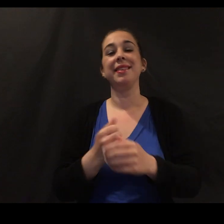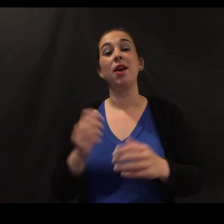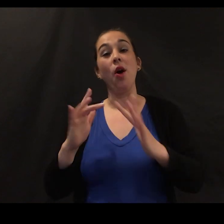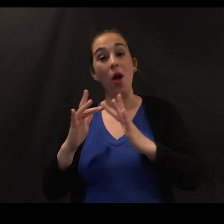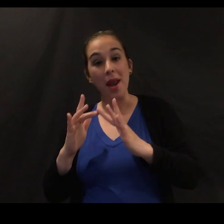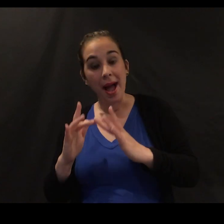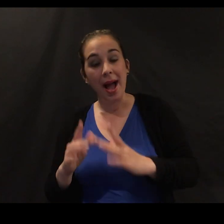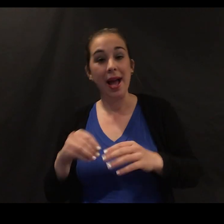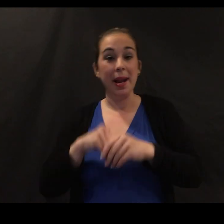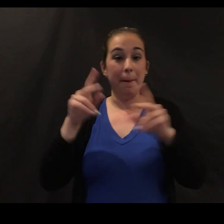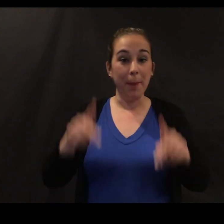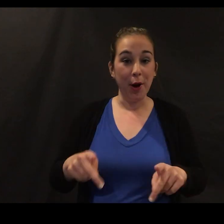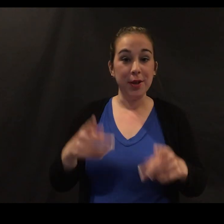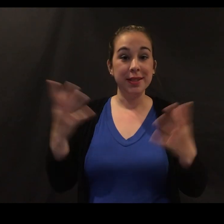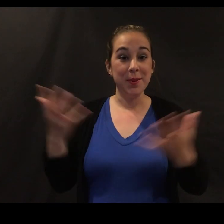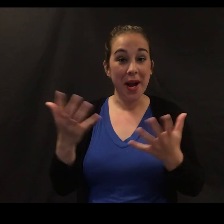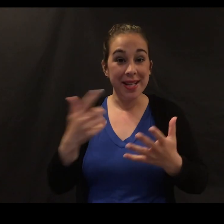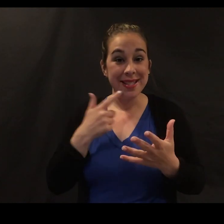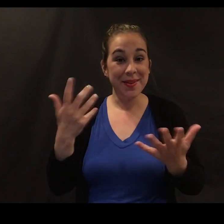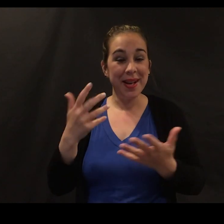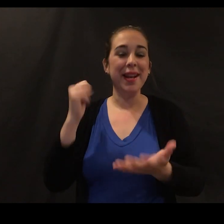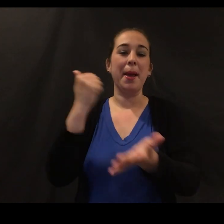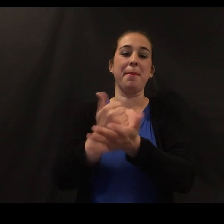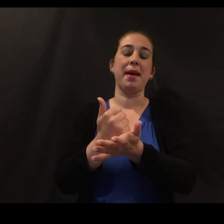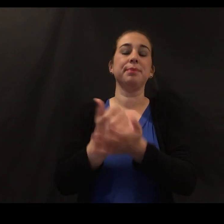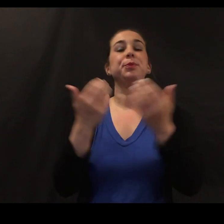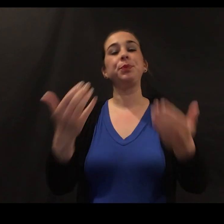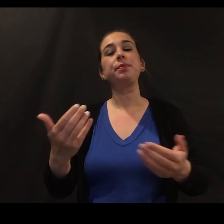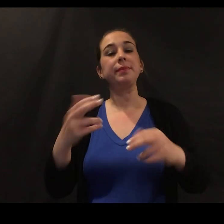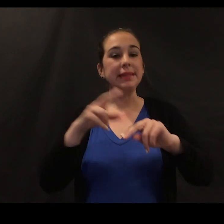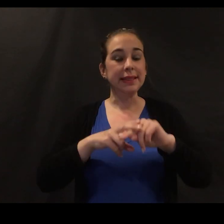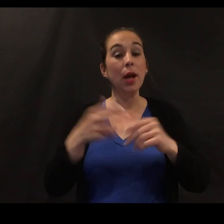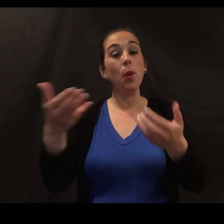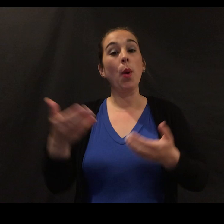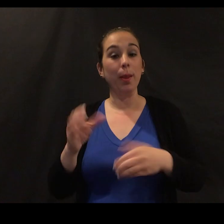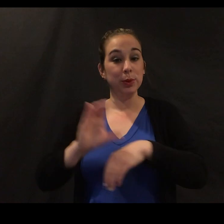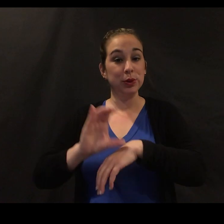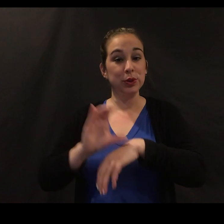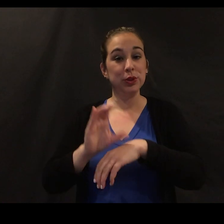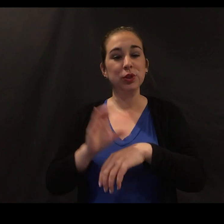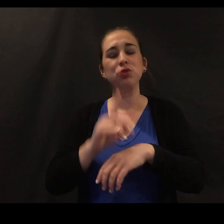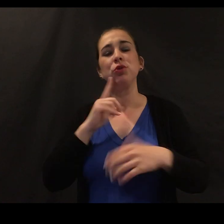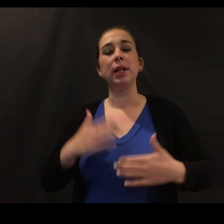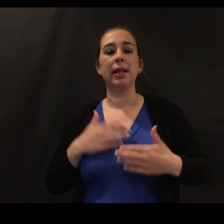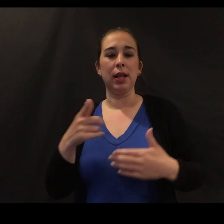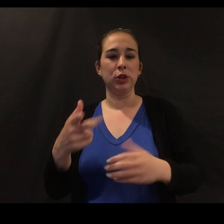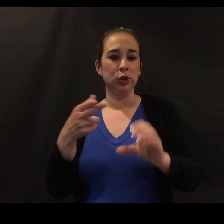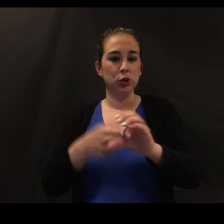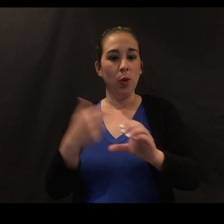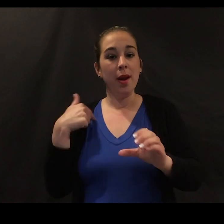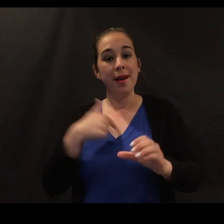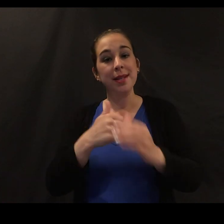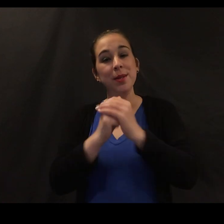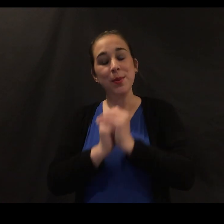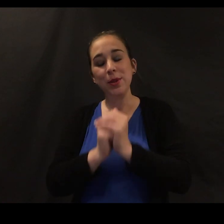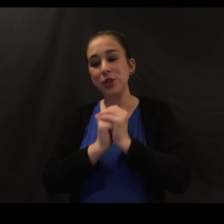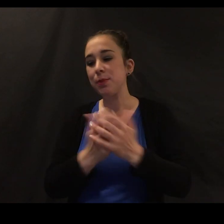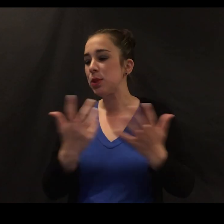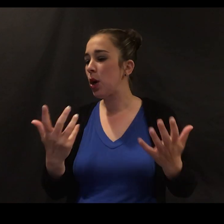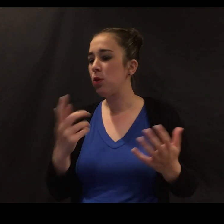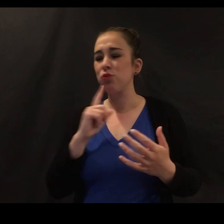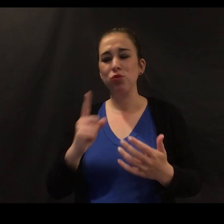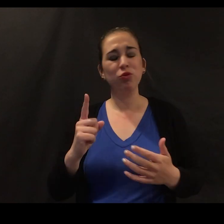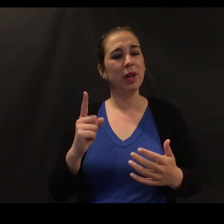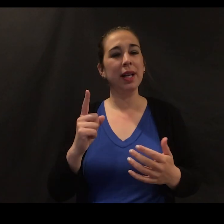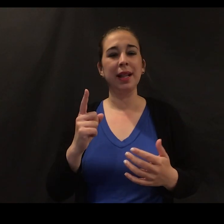and on site said, amen. You can be seated. Welcome to church tonight. So glad that you're here in worship. And just so good to have